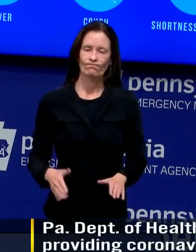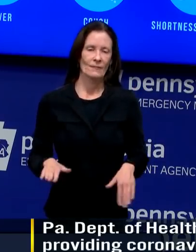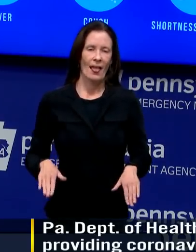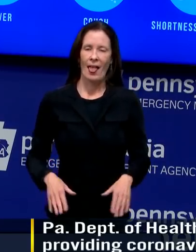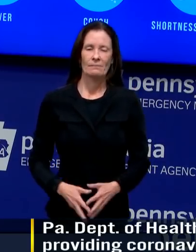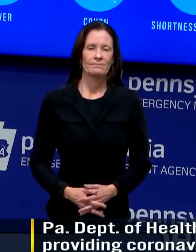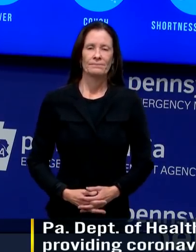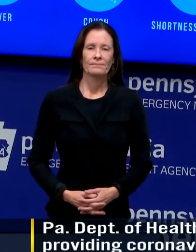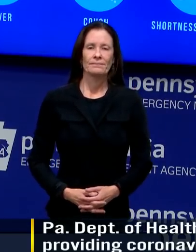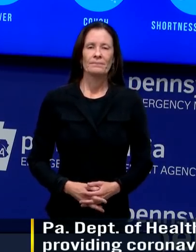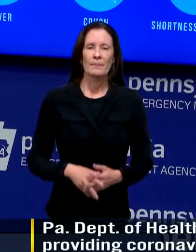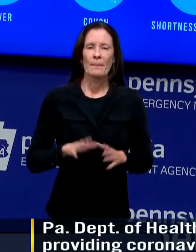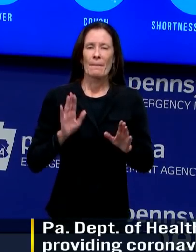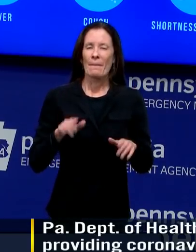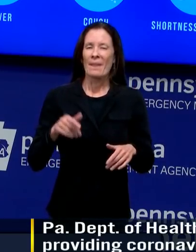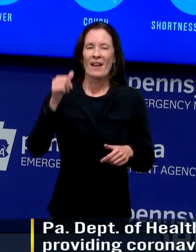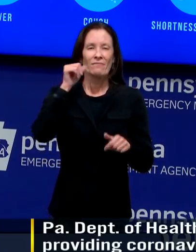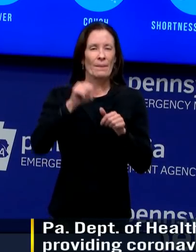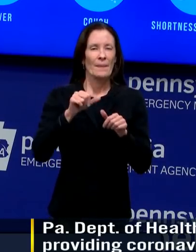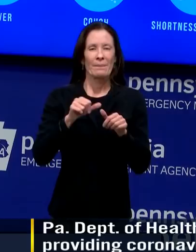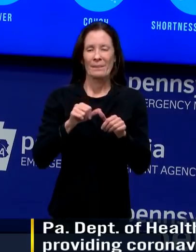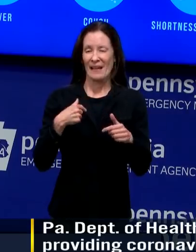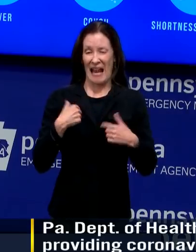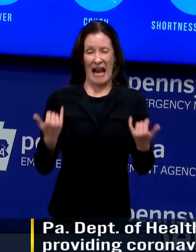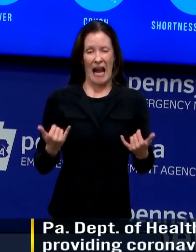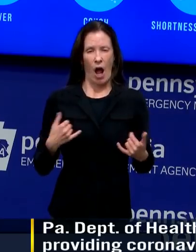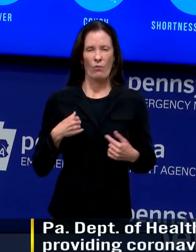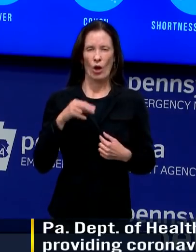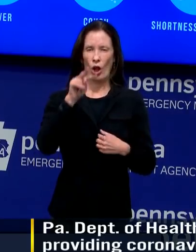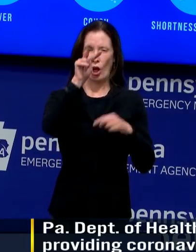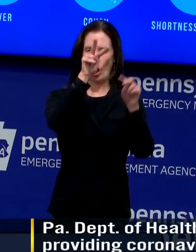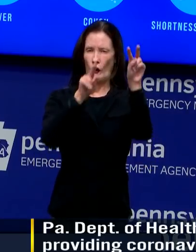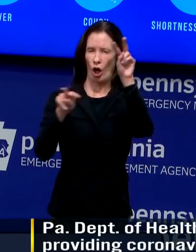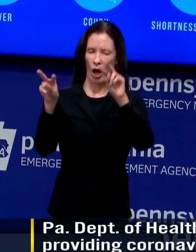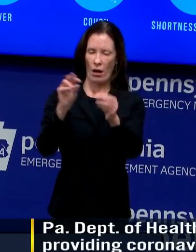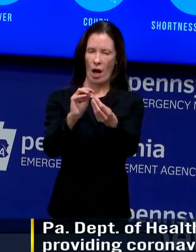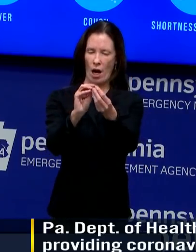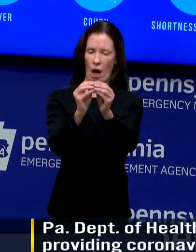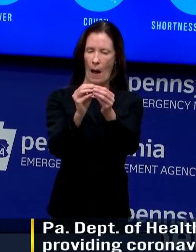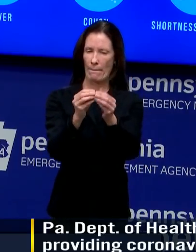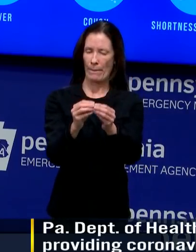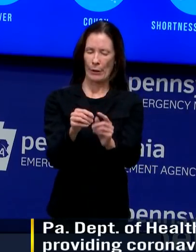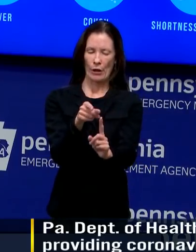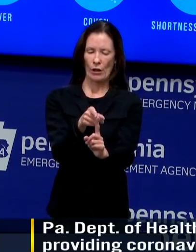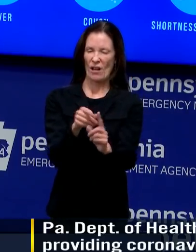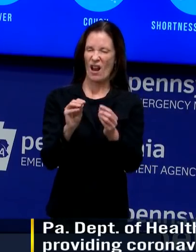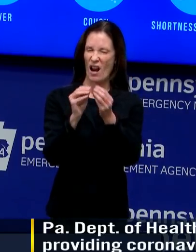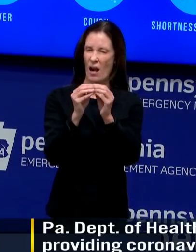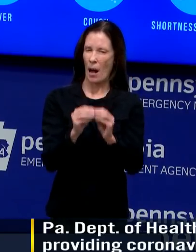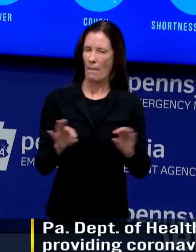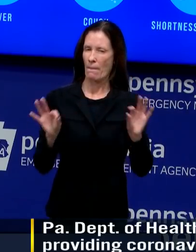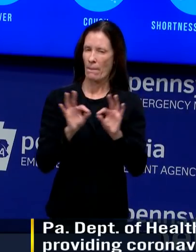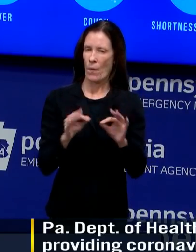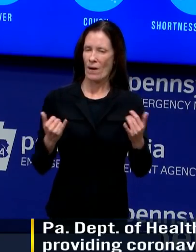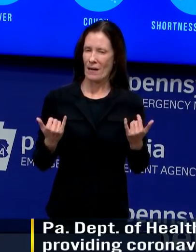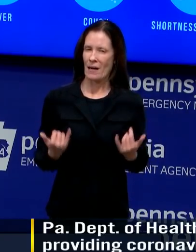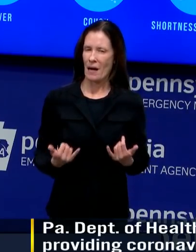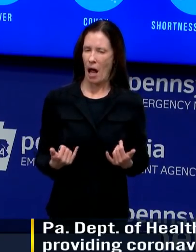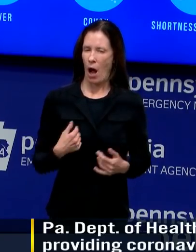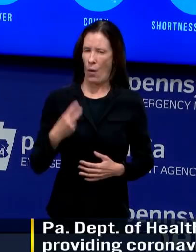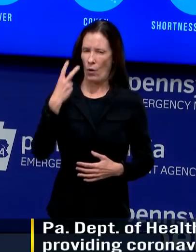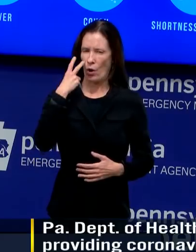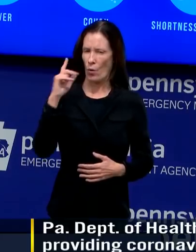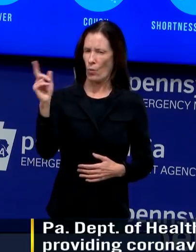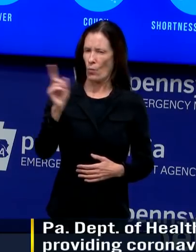here. We're looking at places that have a truly minimal, where the virus seems to be having a truly minimal